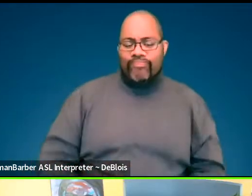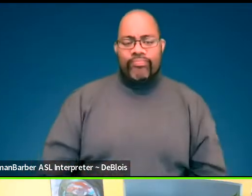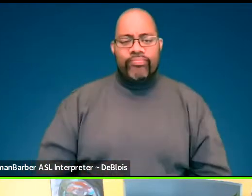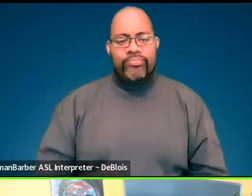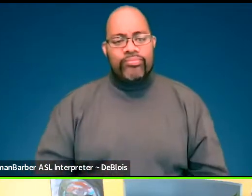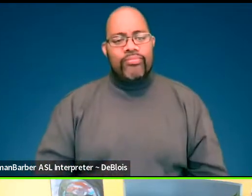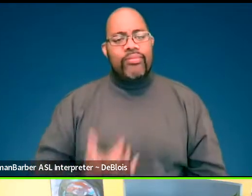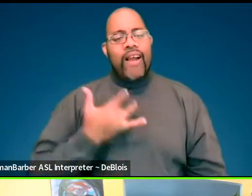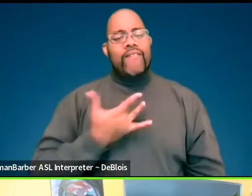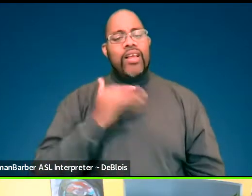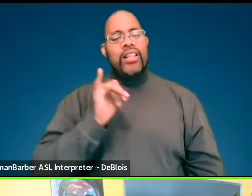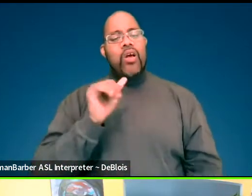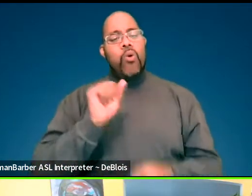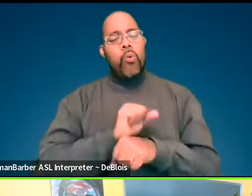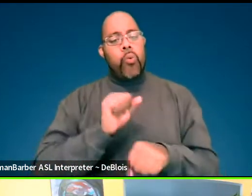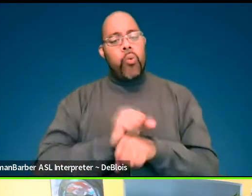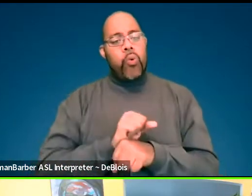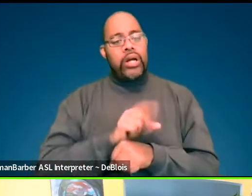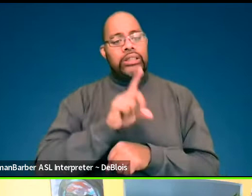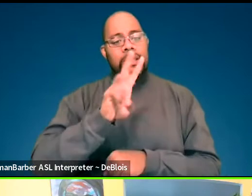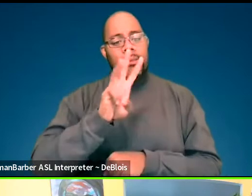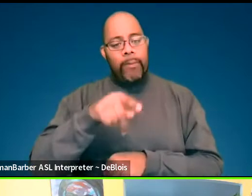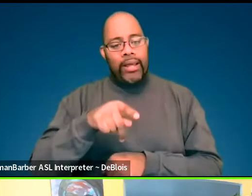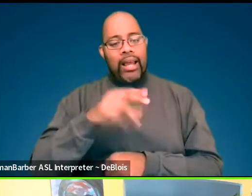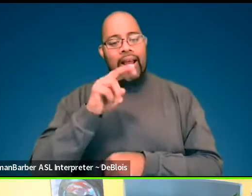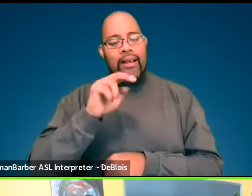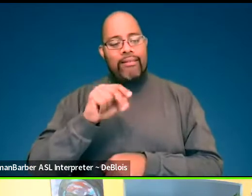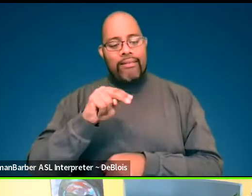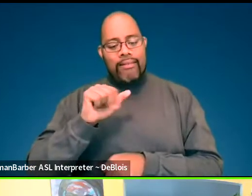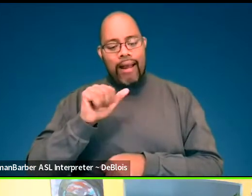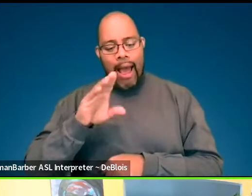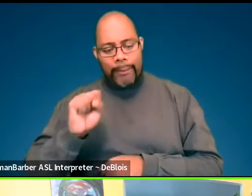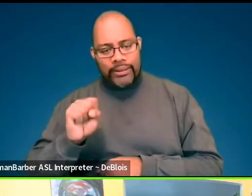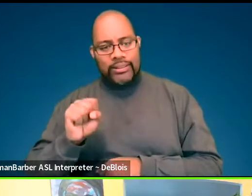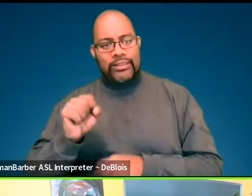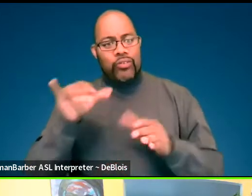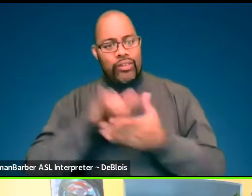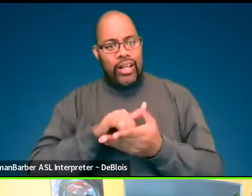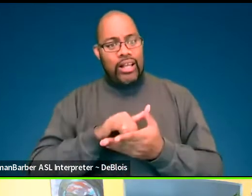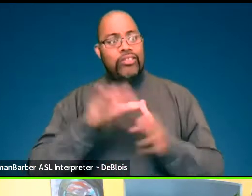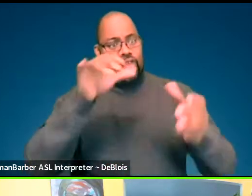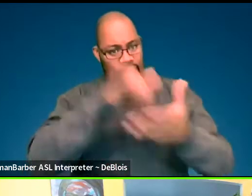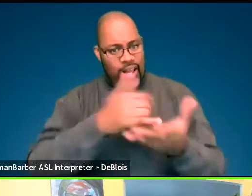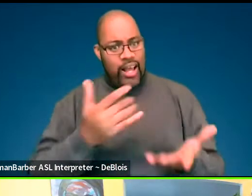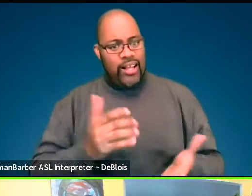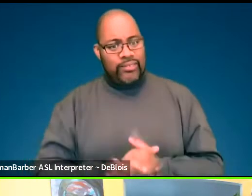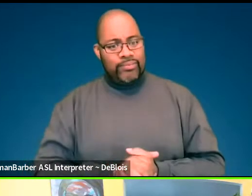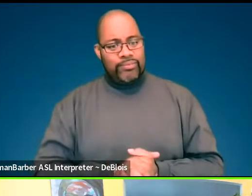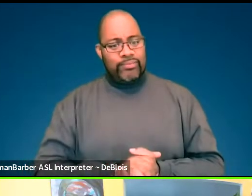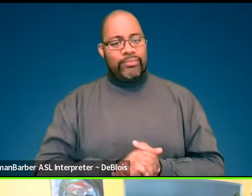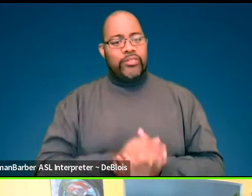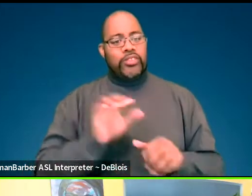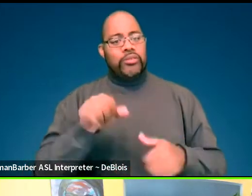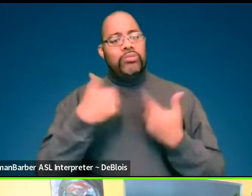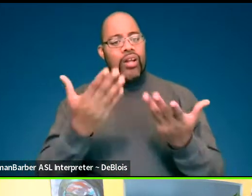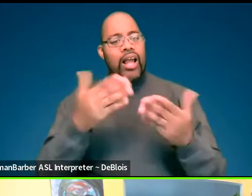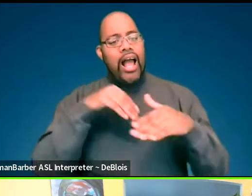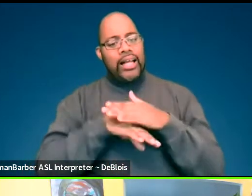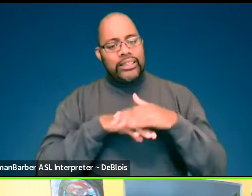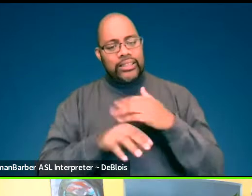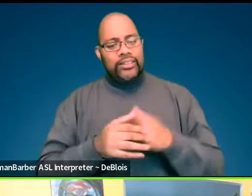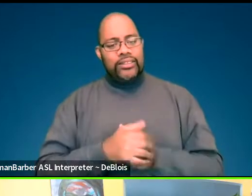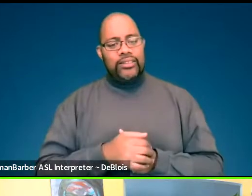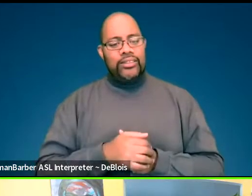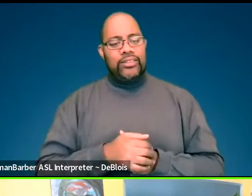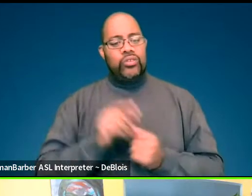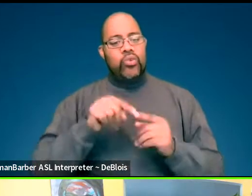like, the work that DWP and NABS is doing does that. Providing access